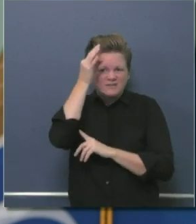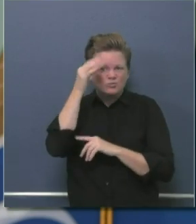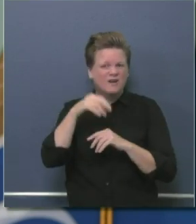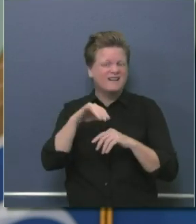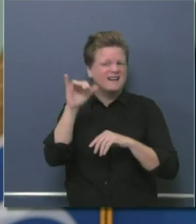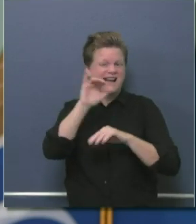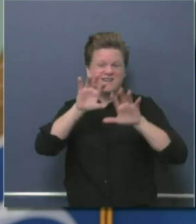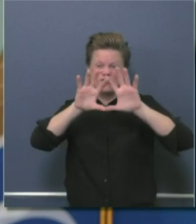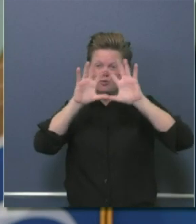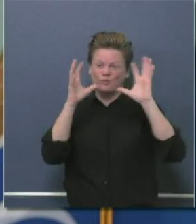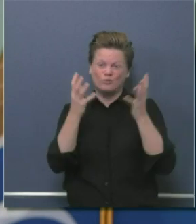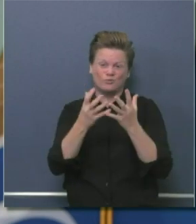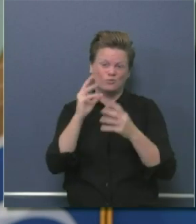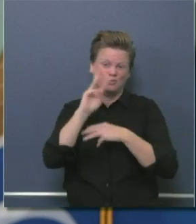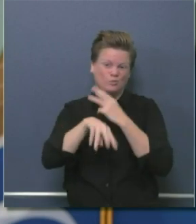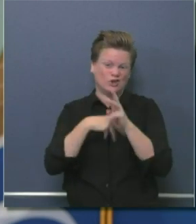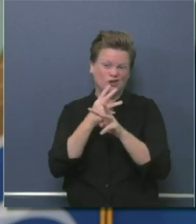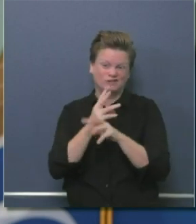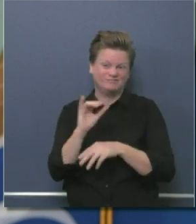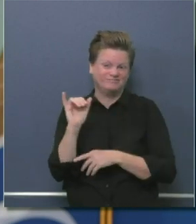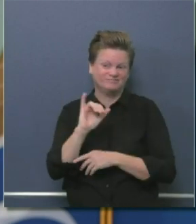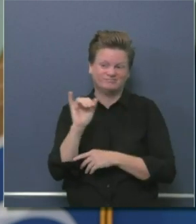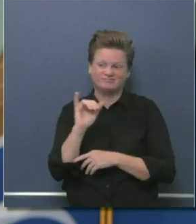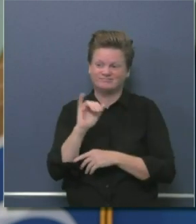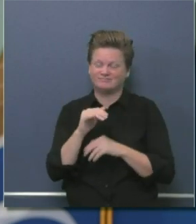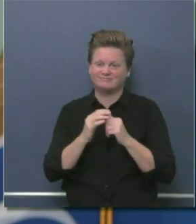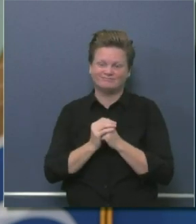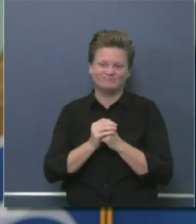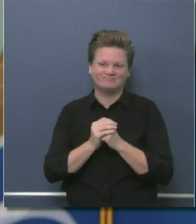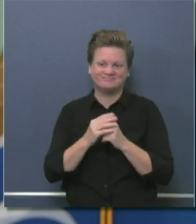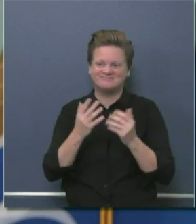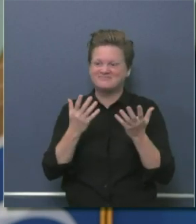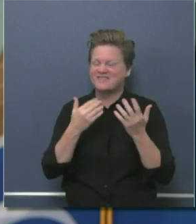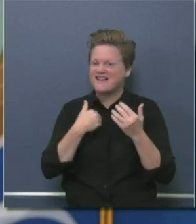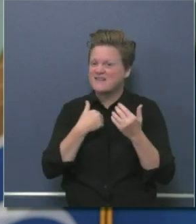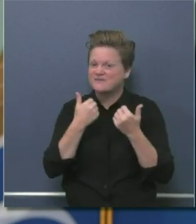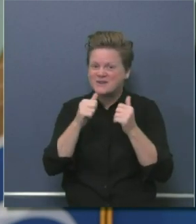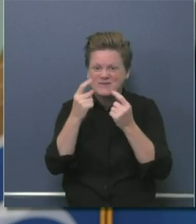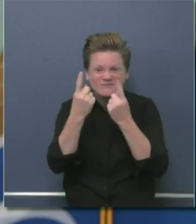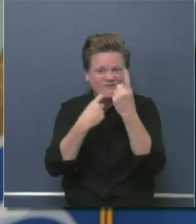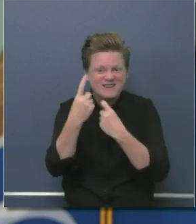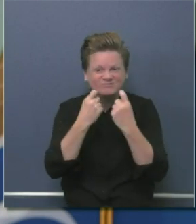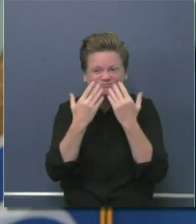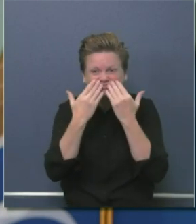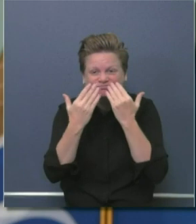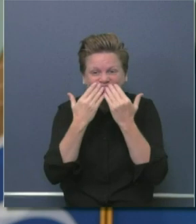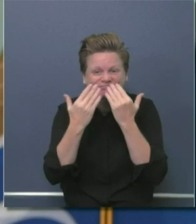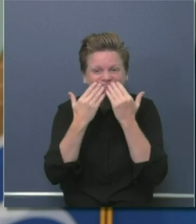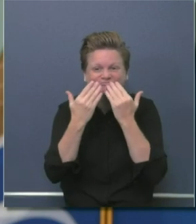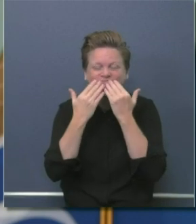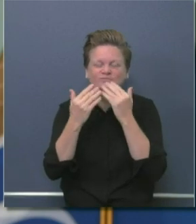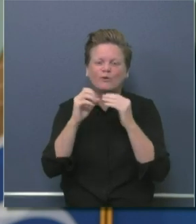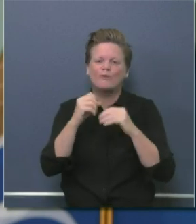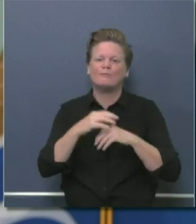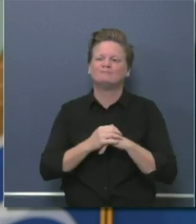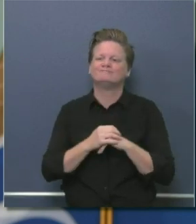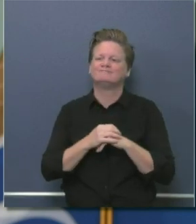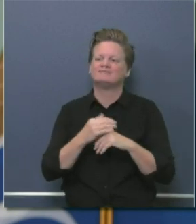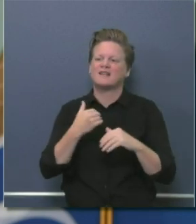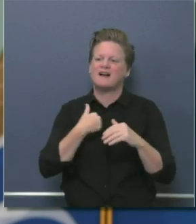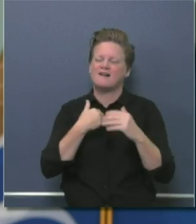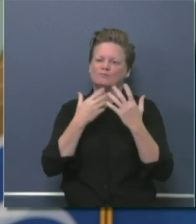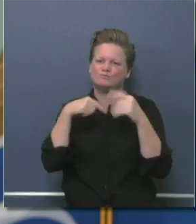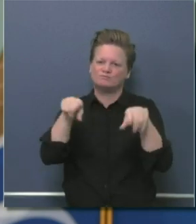With that, let me thank all of you for, as always, your time and attention. And let me thank those of you that are